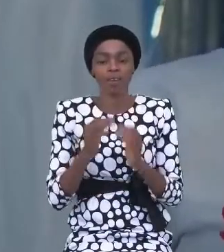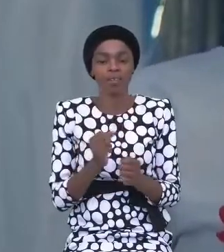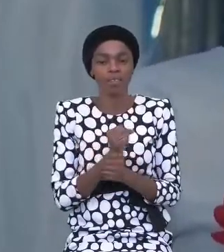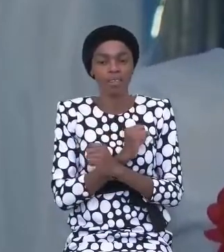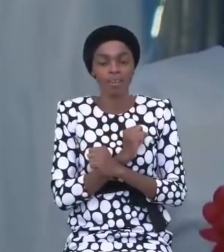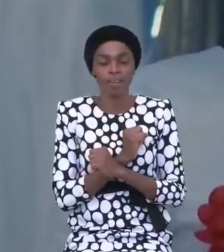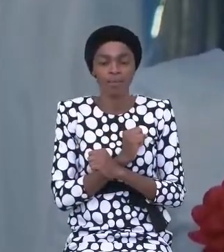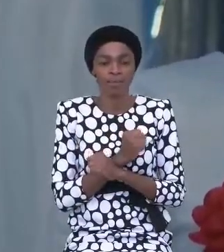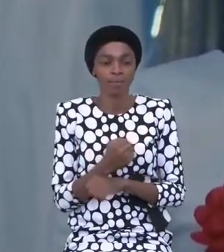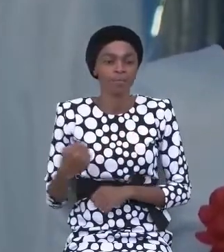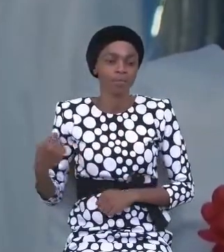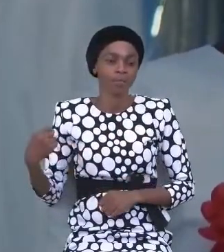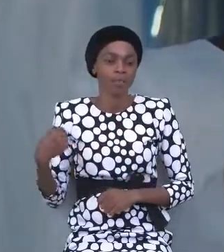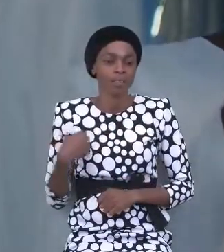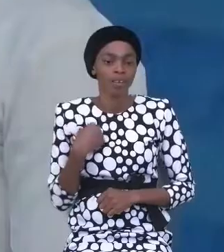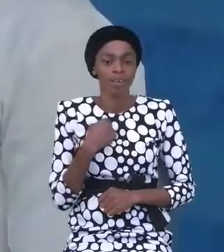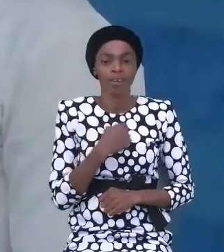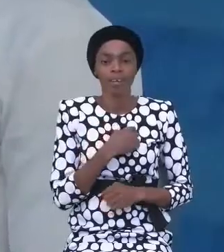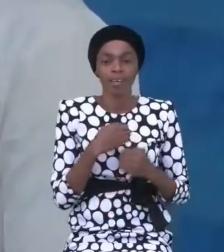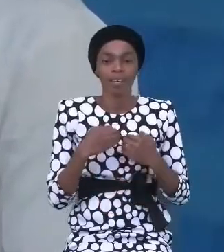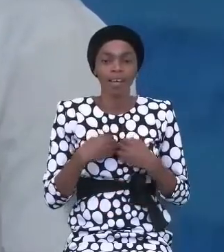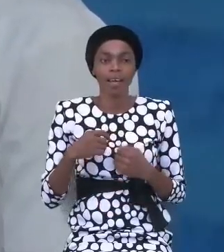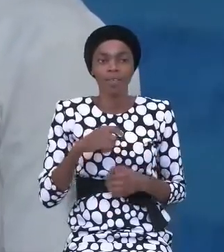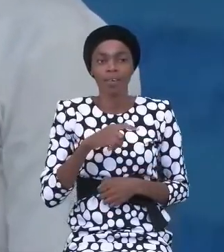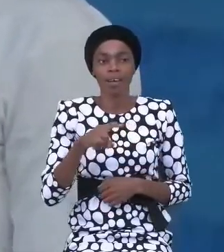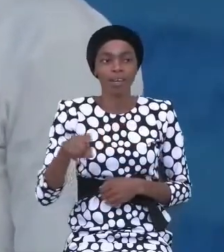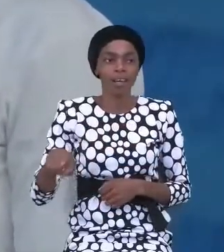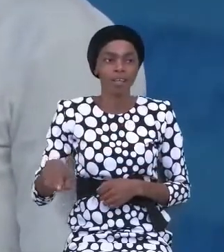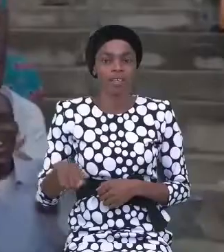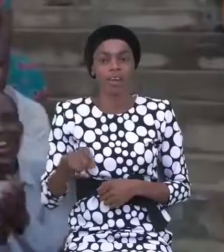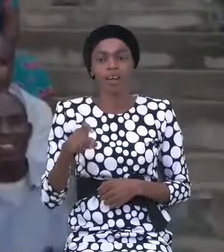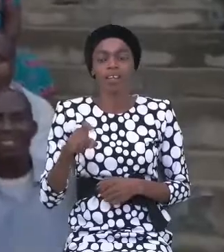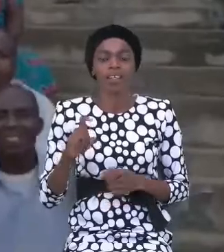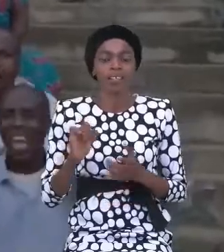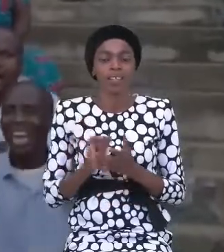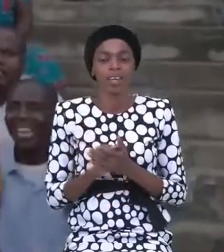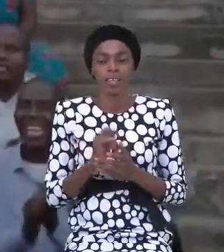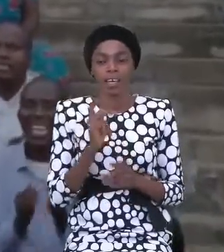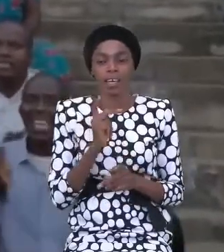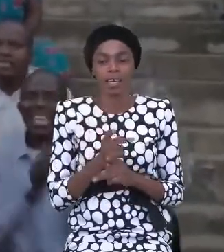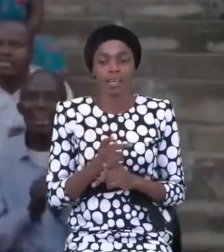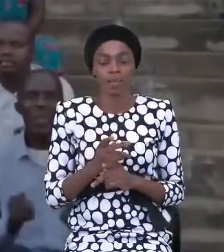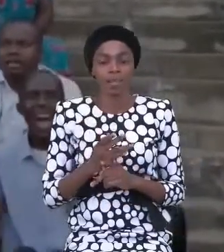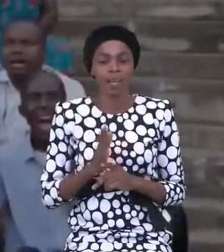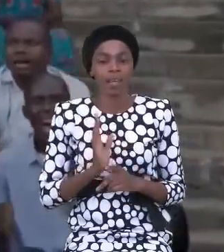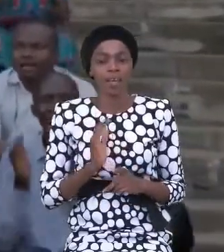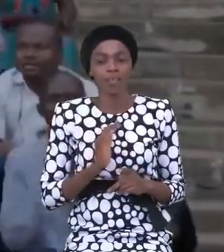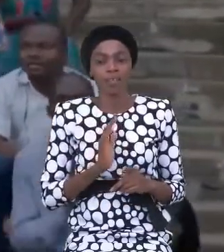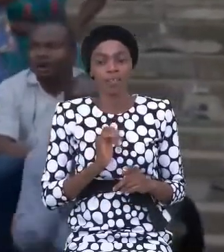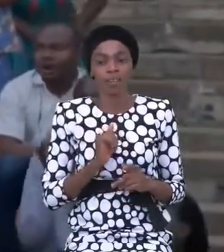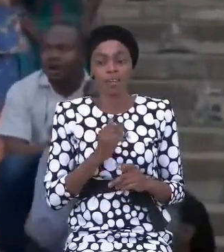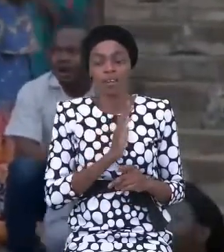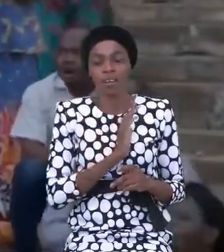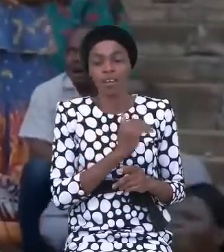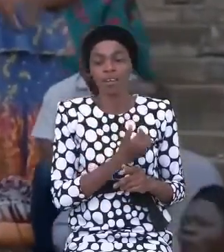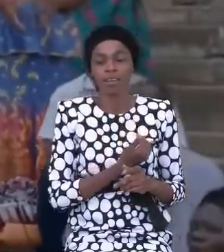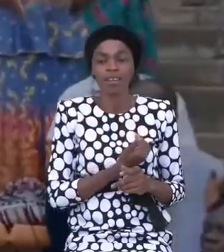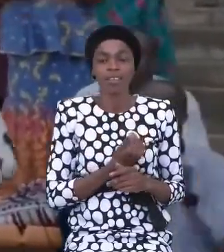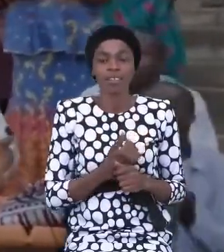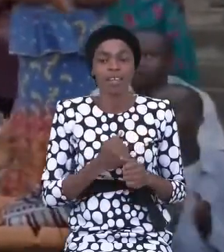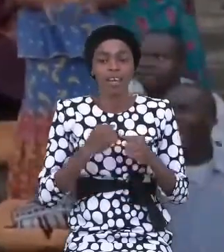Savior's love. We have an anchor that keeps the